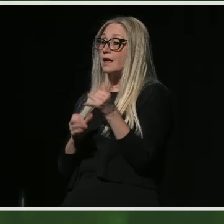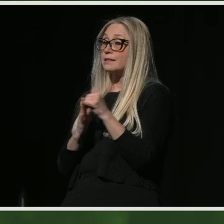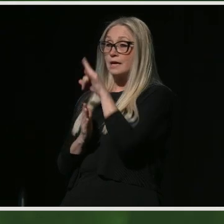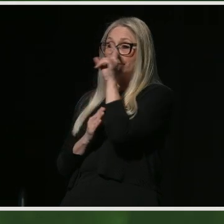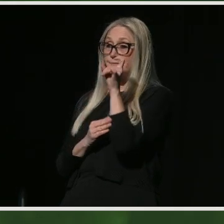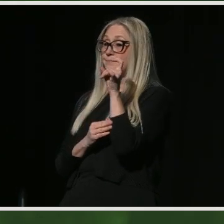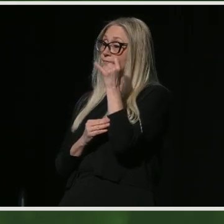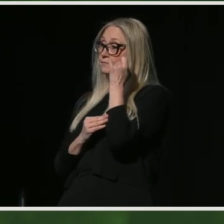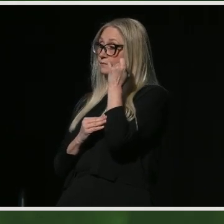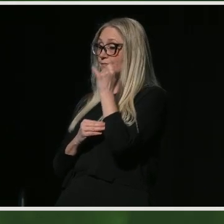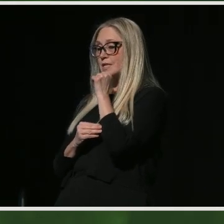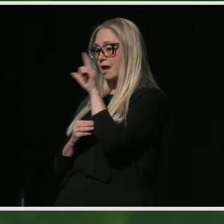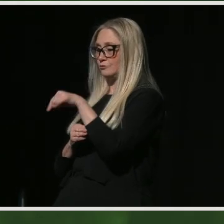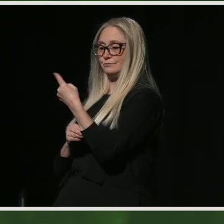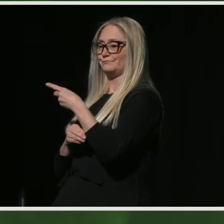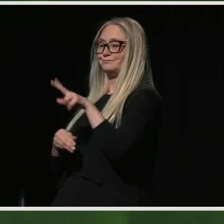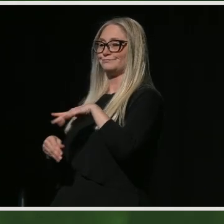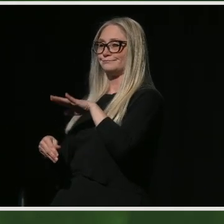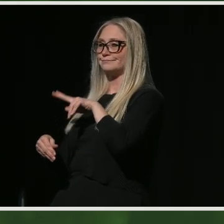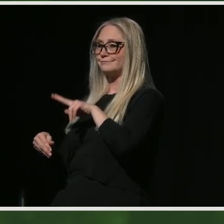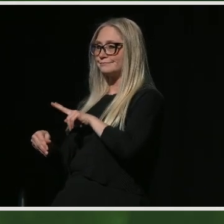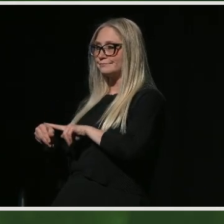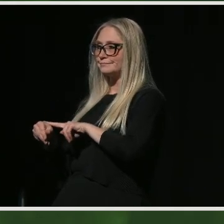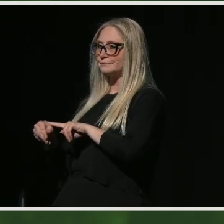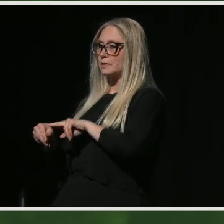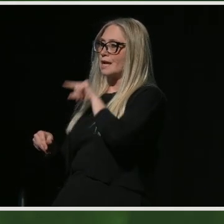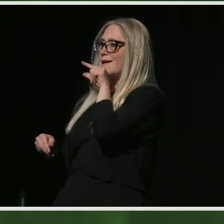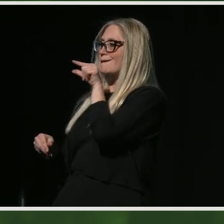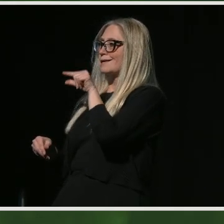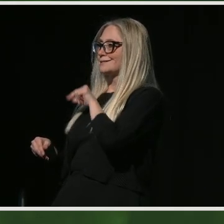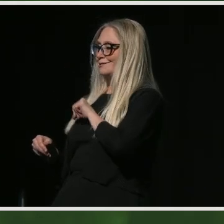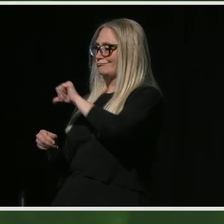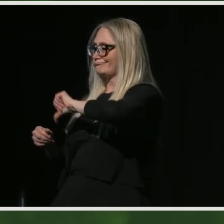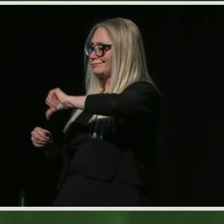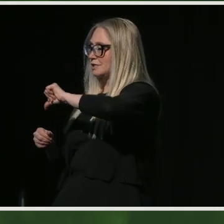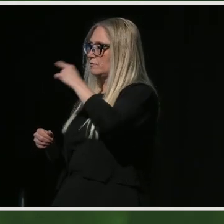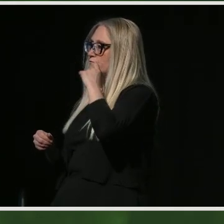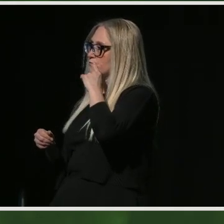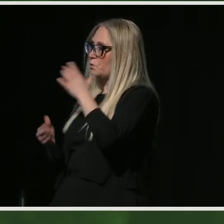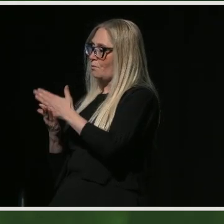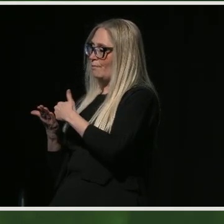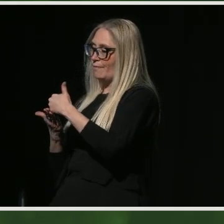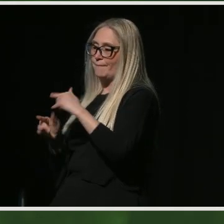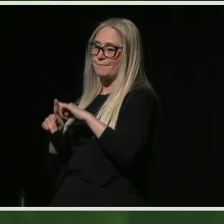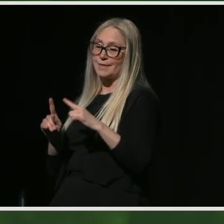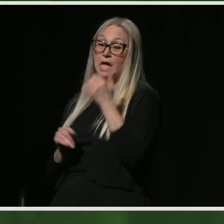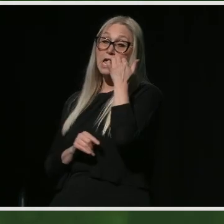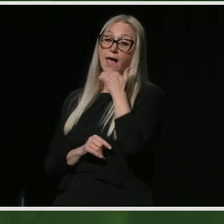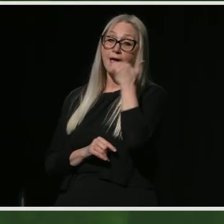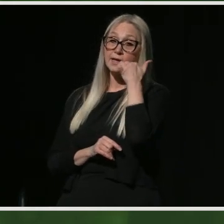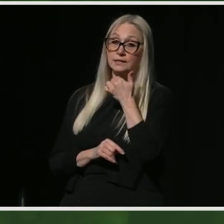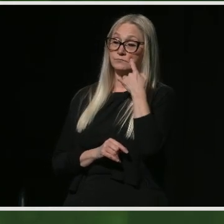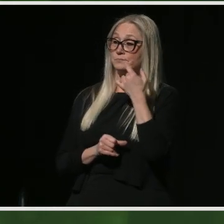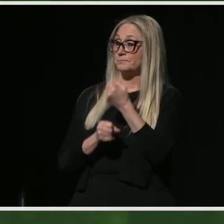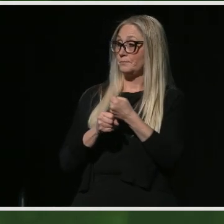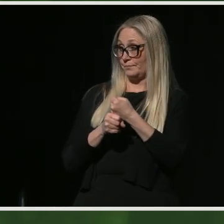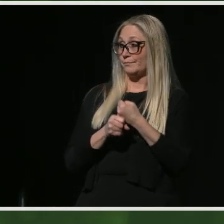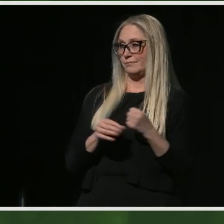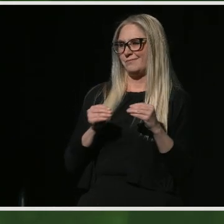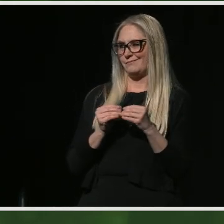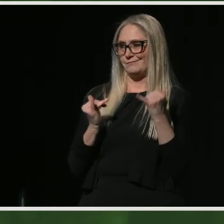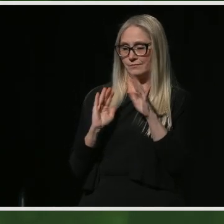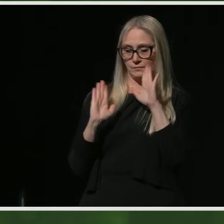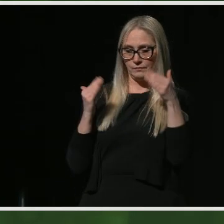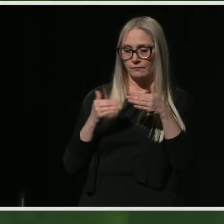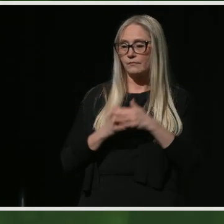of it just being a typical Thanksgiving pie topper, we're more of an everyday coffee topper that does so much more than traditional whipped